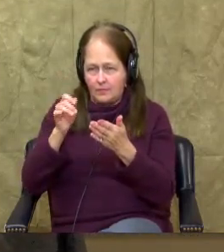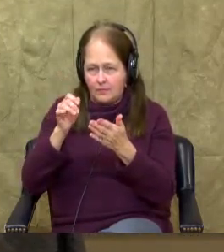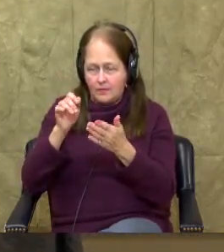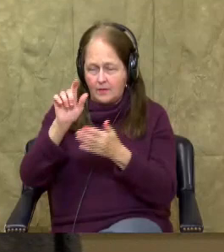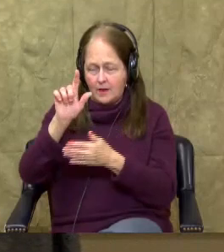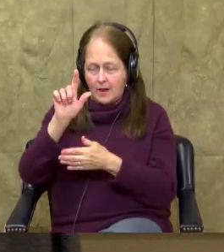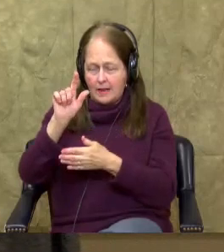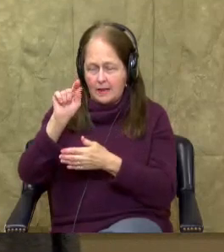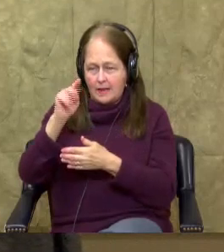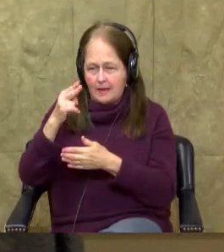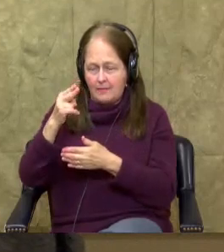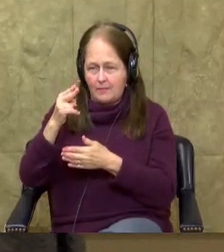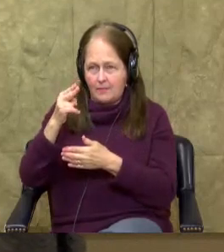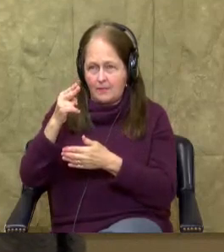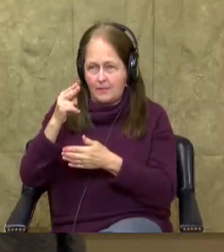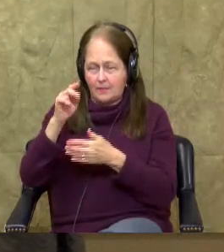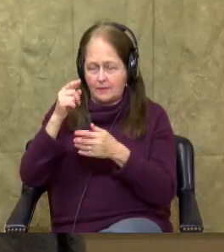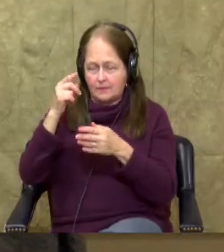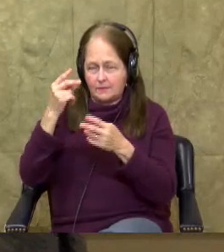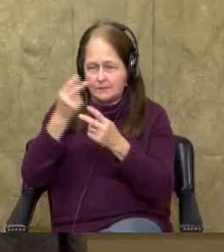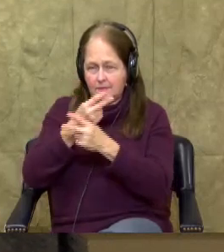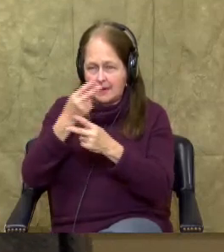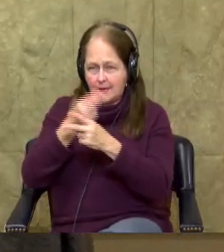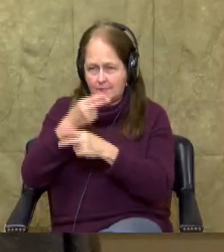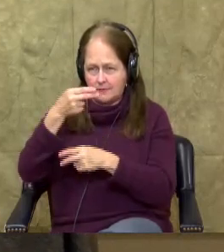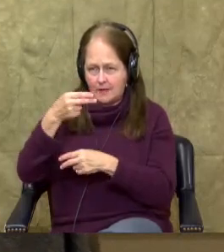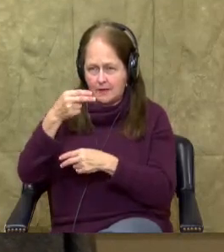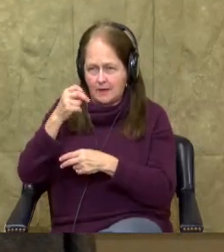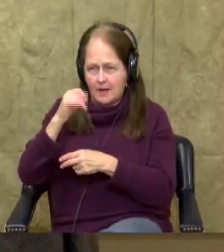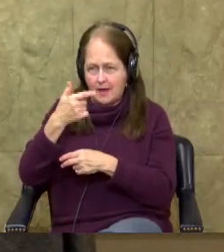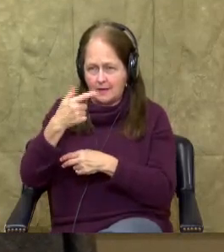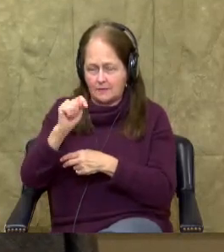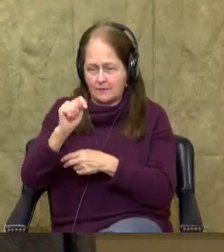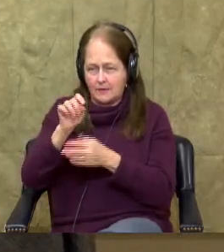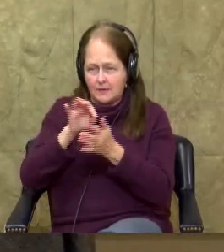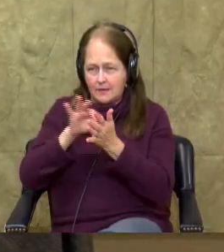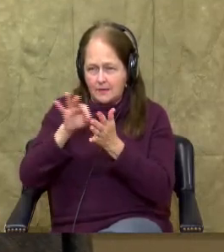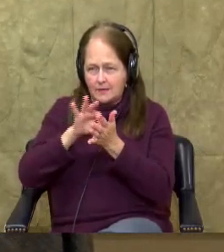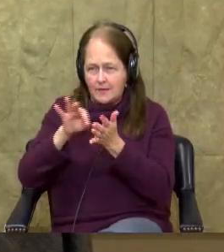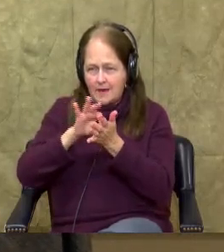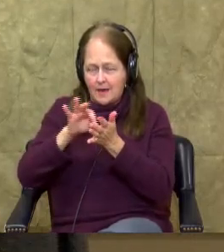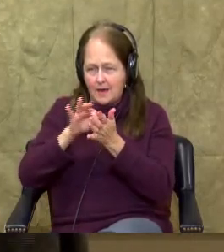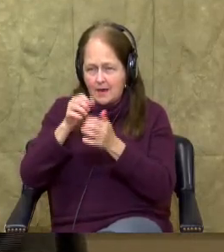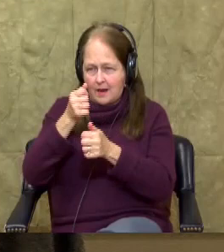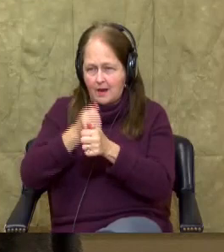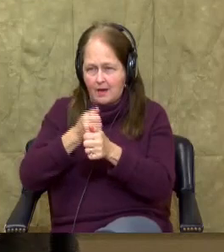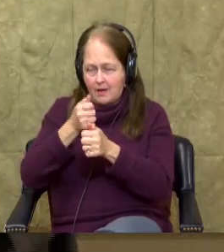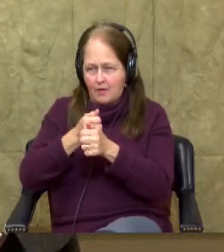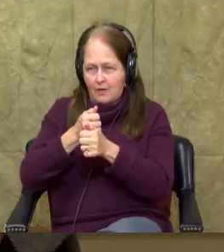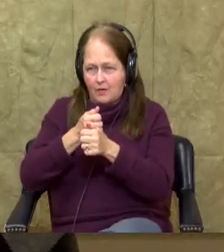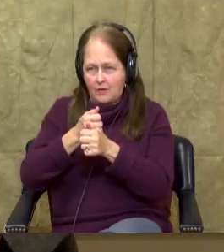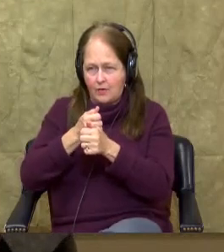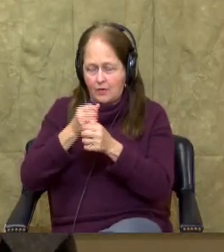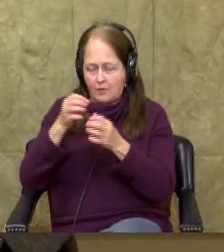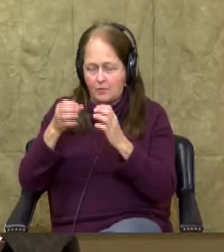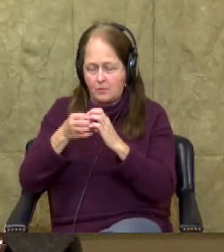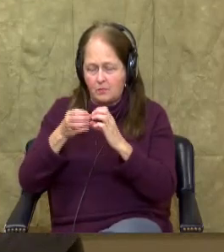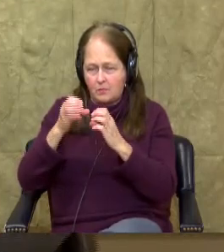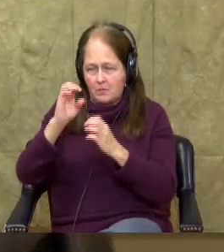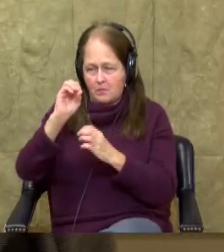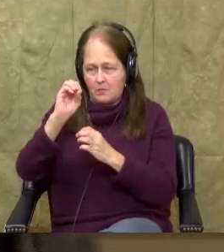length times width times height, instead of having to count every single cube or put models together.